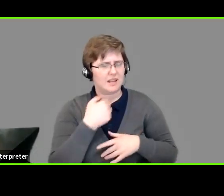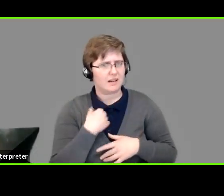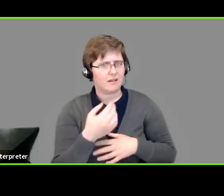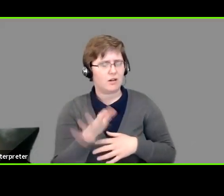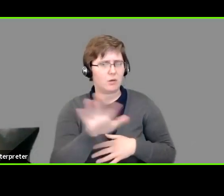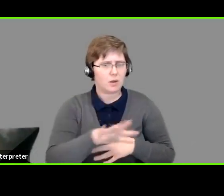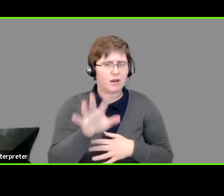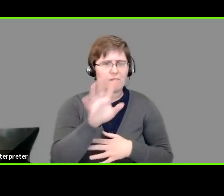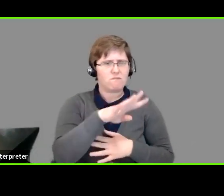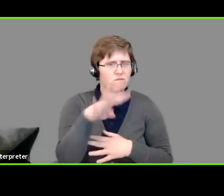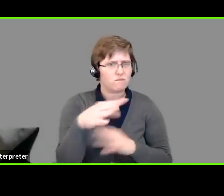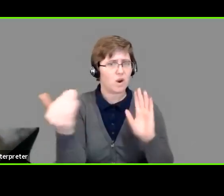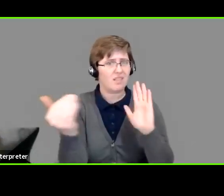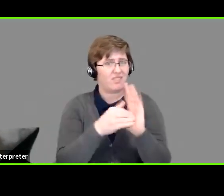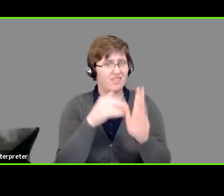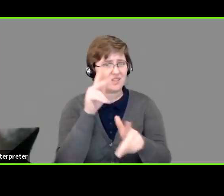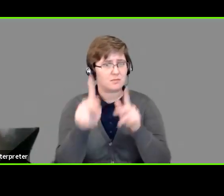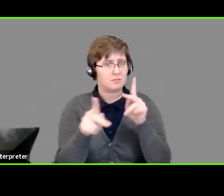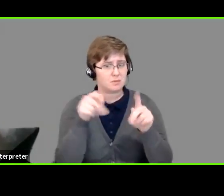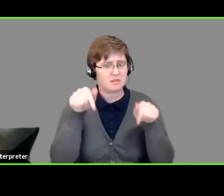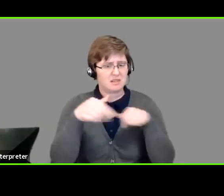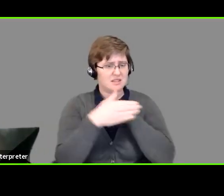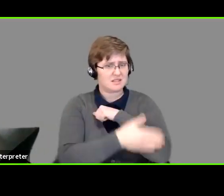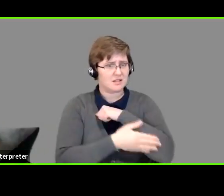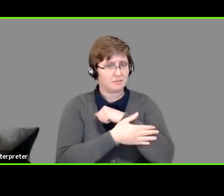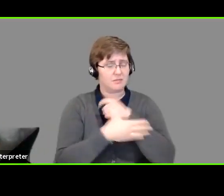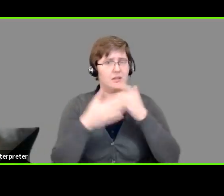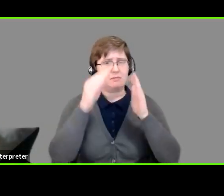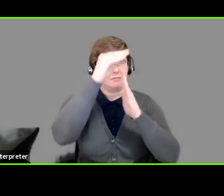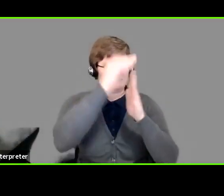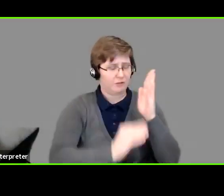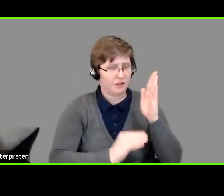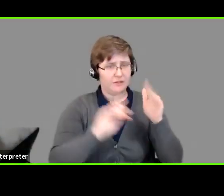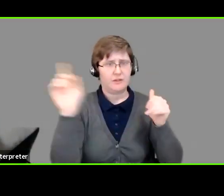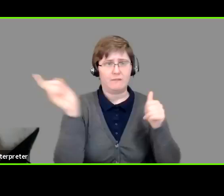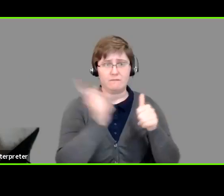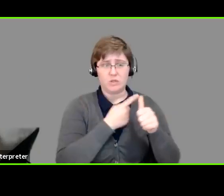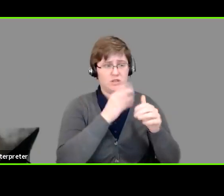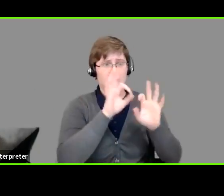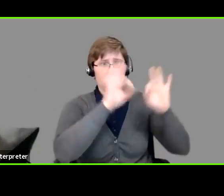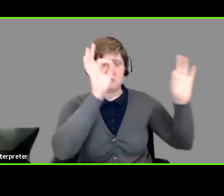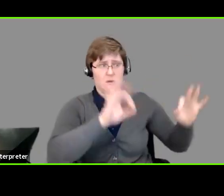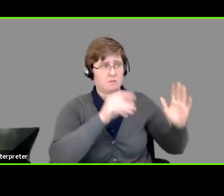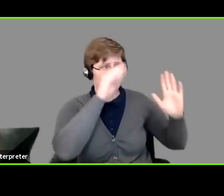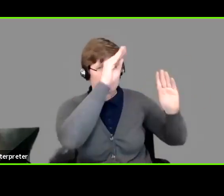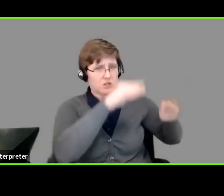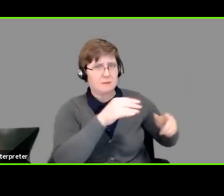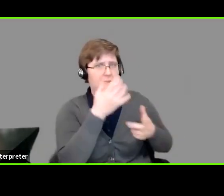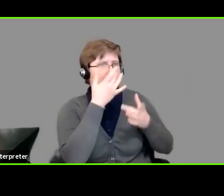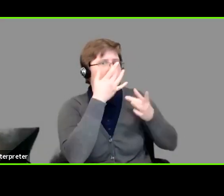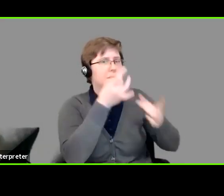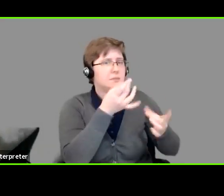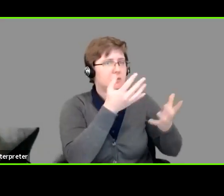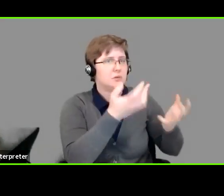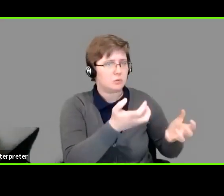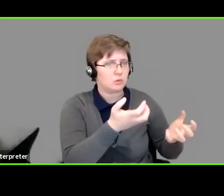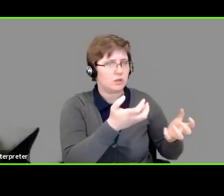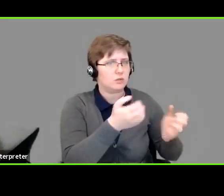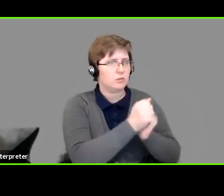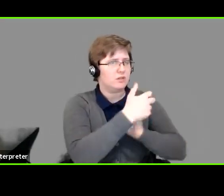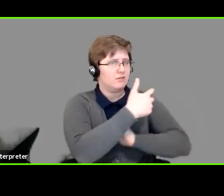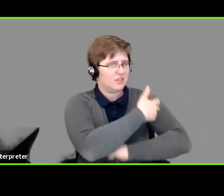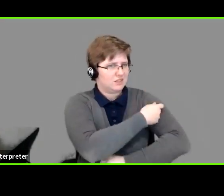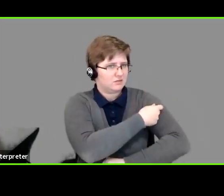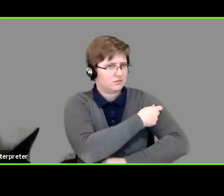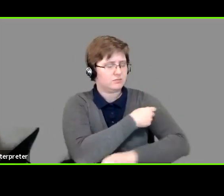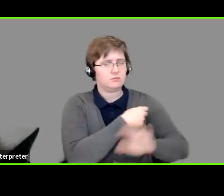about 44,000 people in the county who filled out that initial form online just showing interest in getting the vaccine.